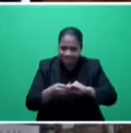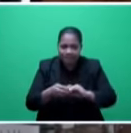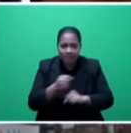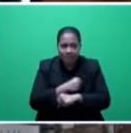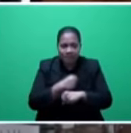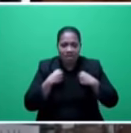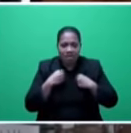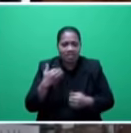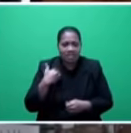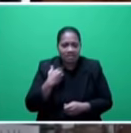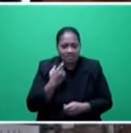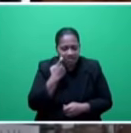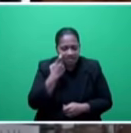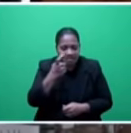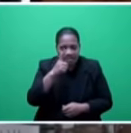healthcare people.